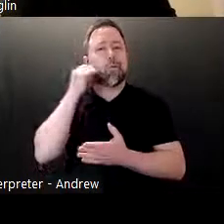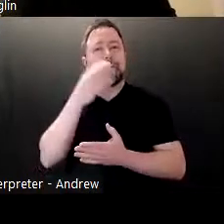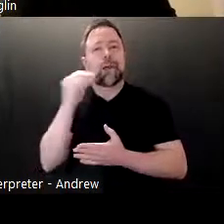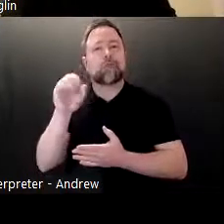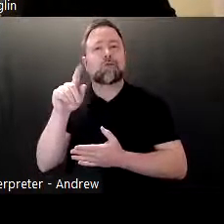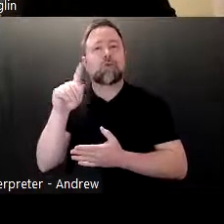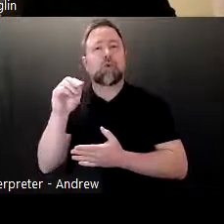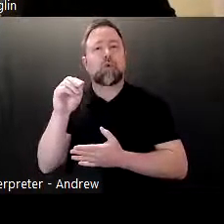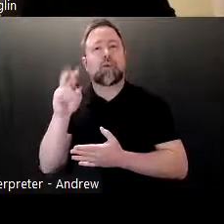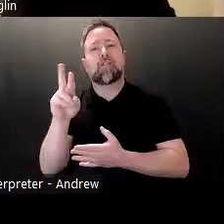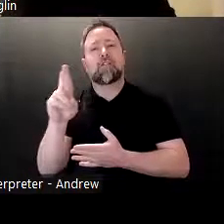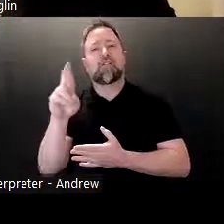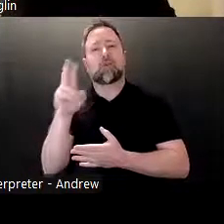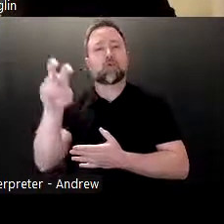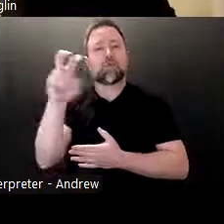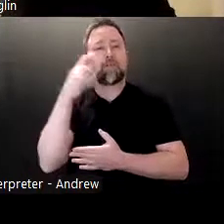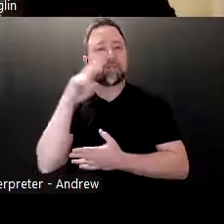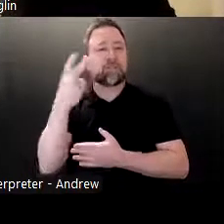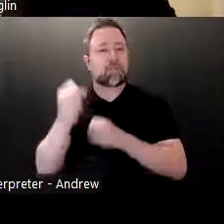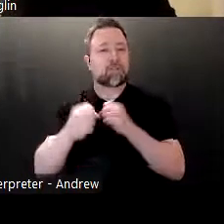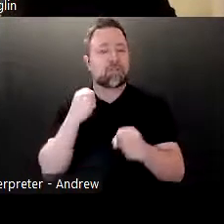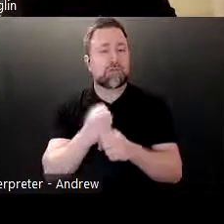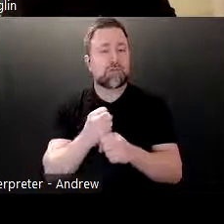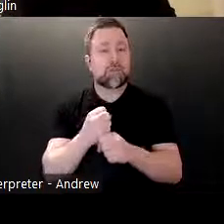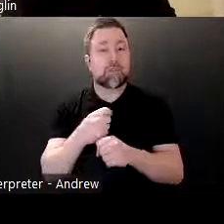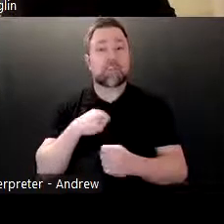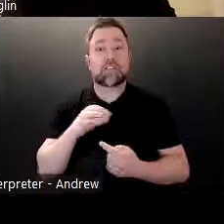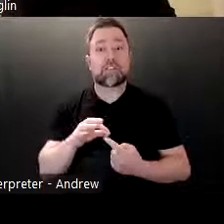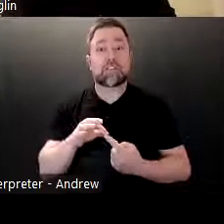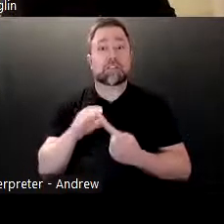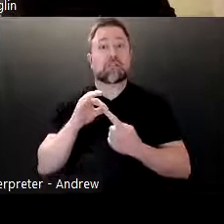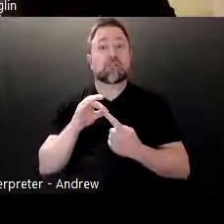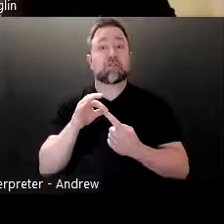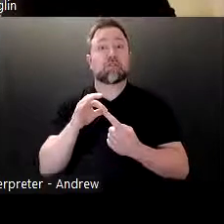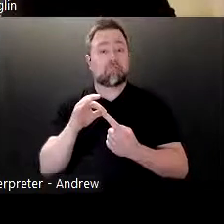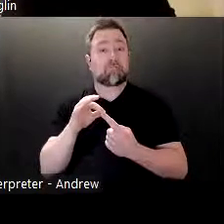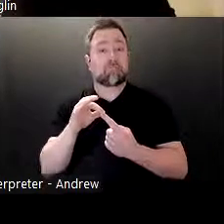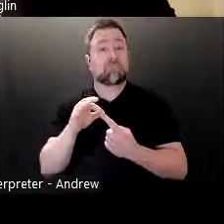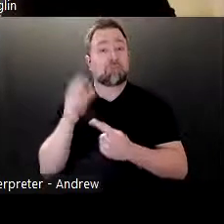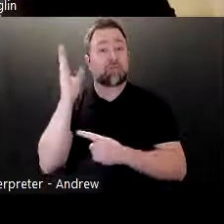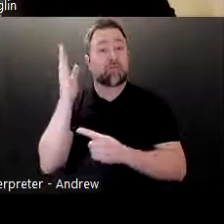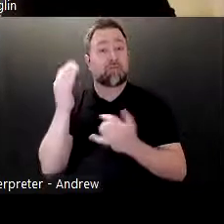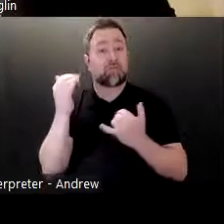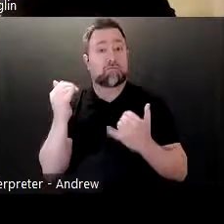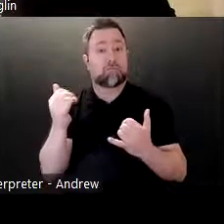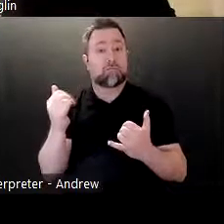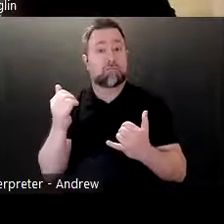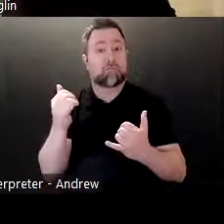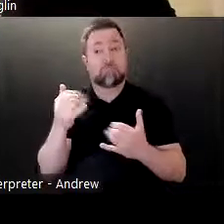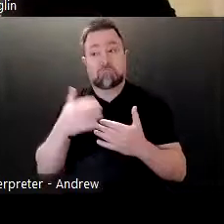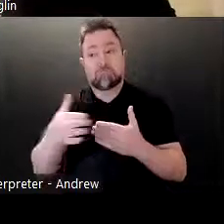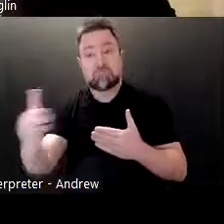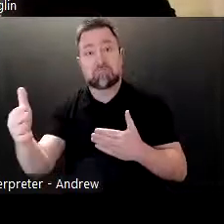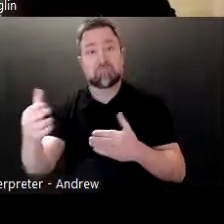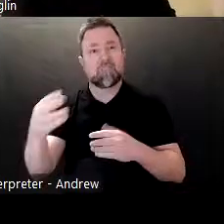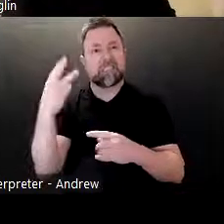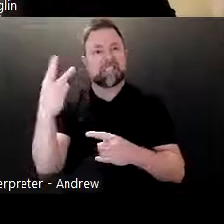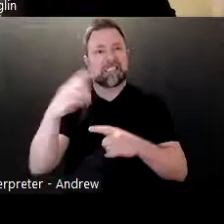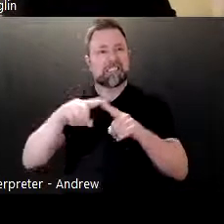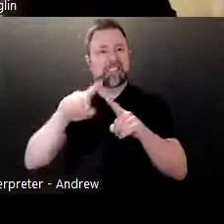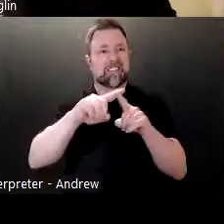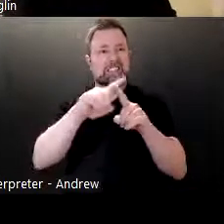its second season. We have a very special series of presentations planned for you over the coming months with 6 participating artist